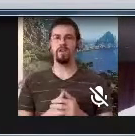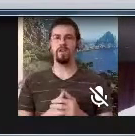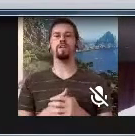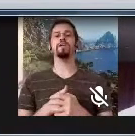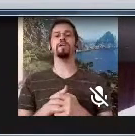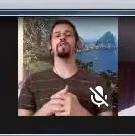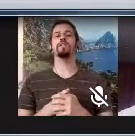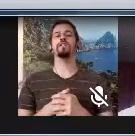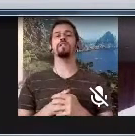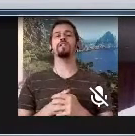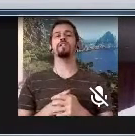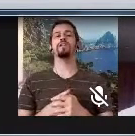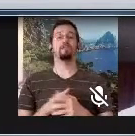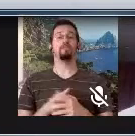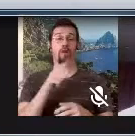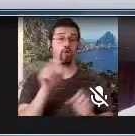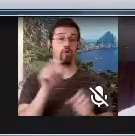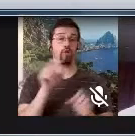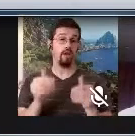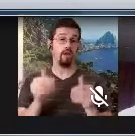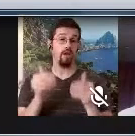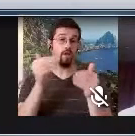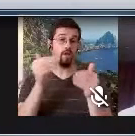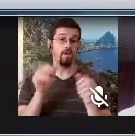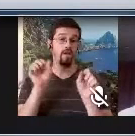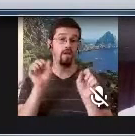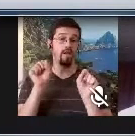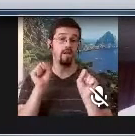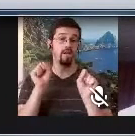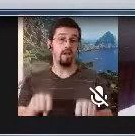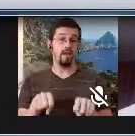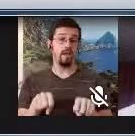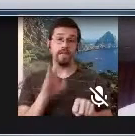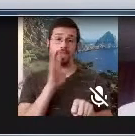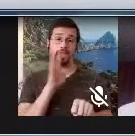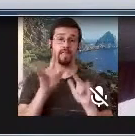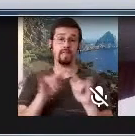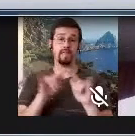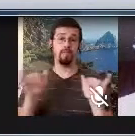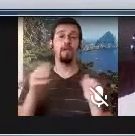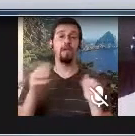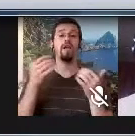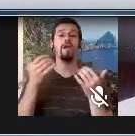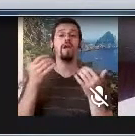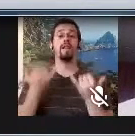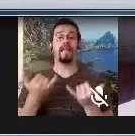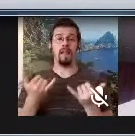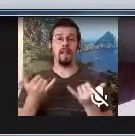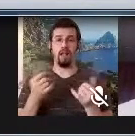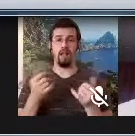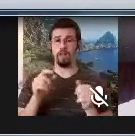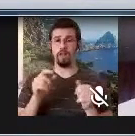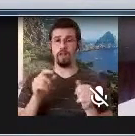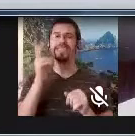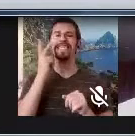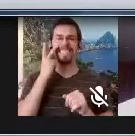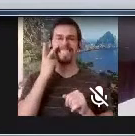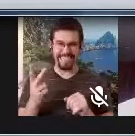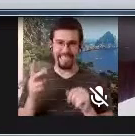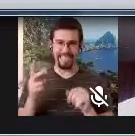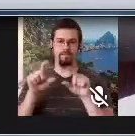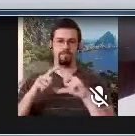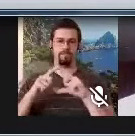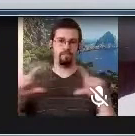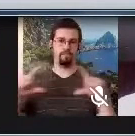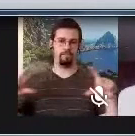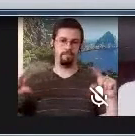So you can go ahead. I think you can speak, Ron, while we're looking at it, because it appears we're seeing the desktop now, which is good. So go ahead and speak